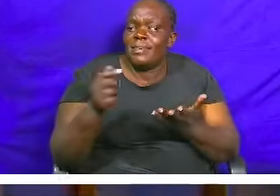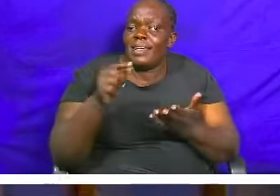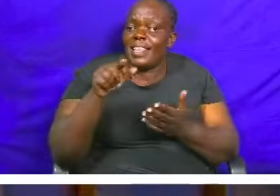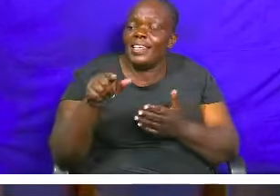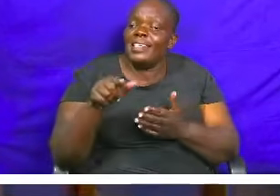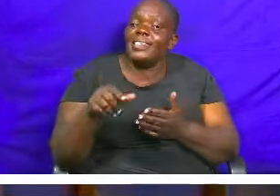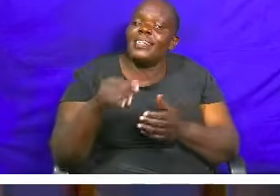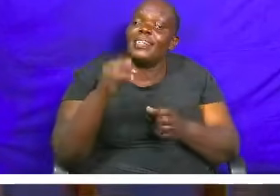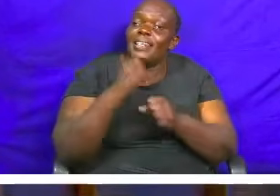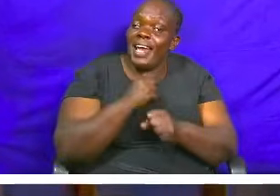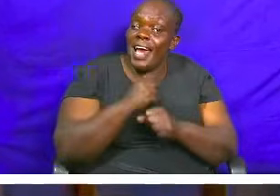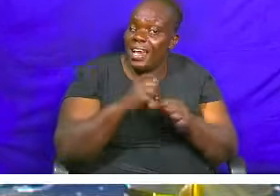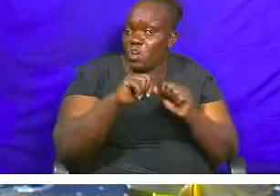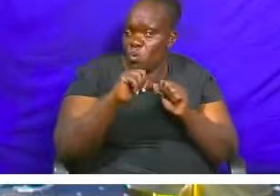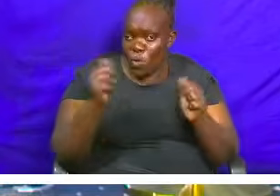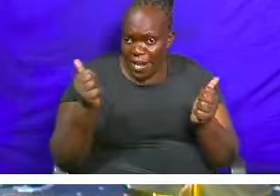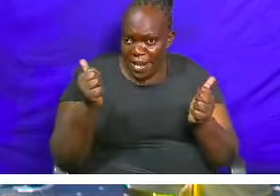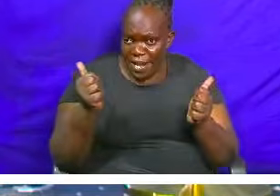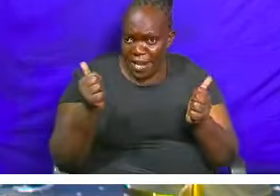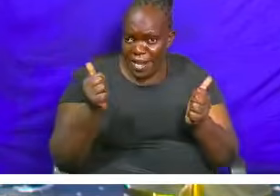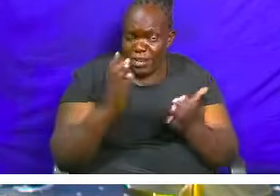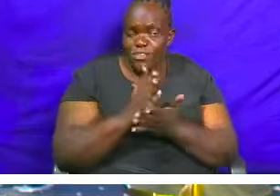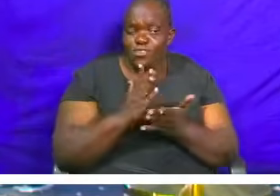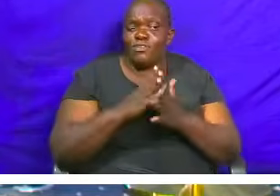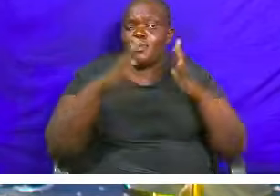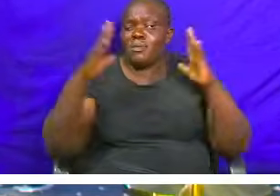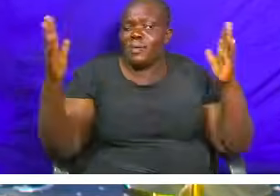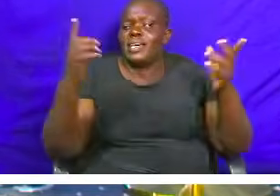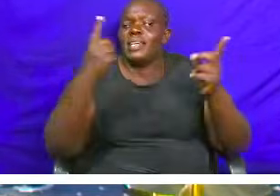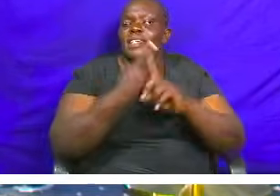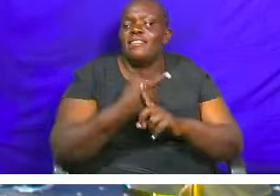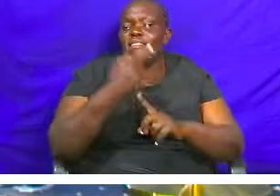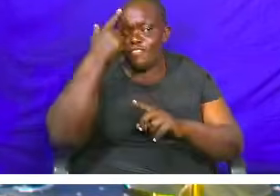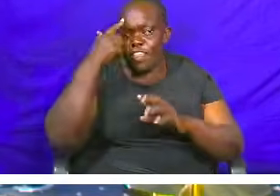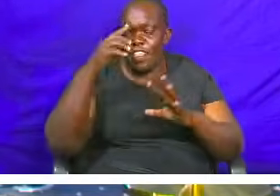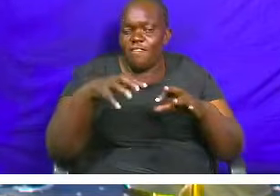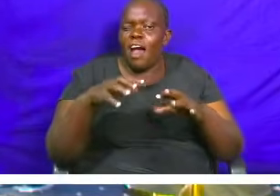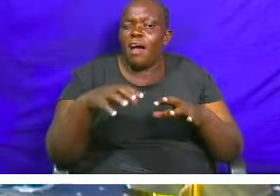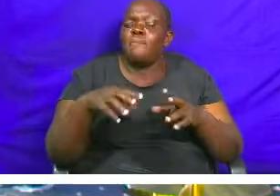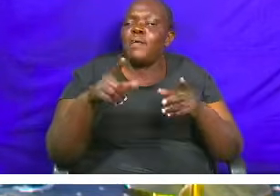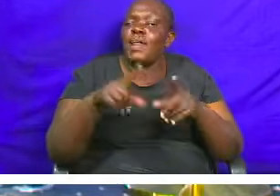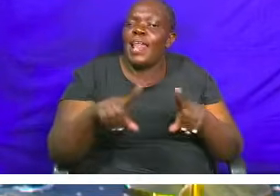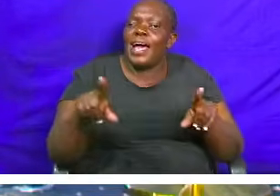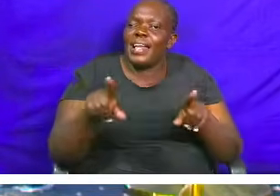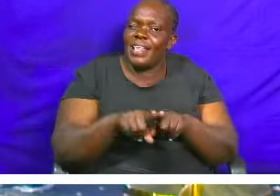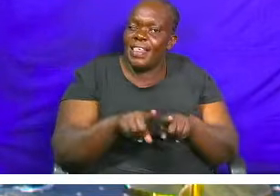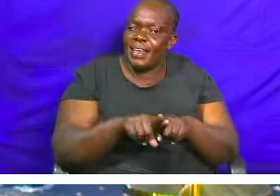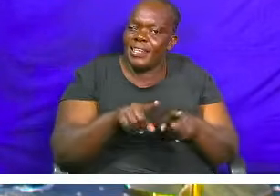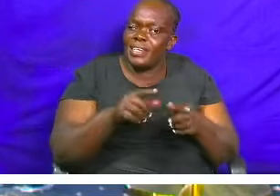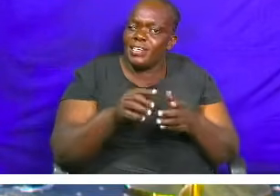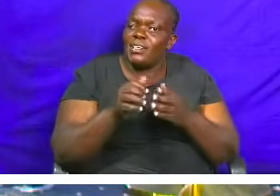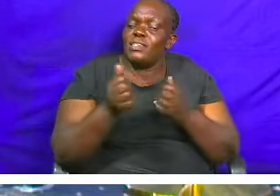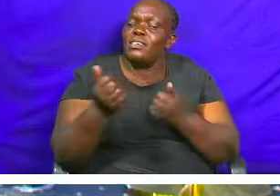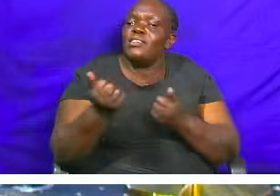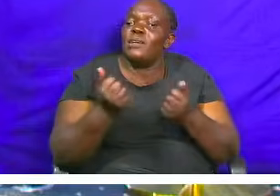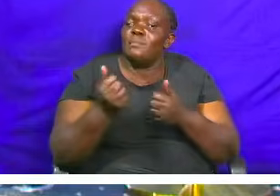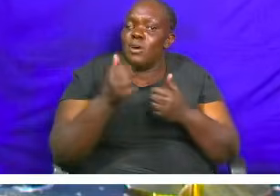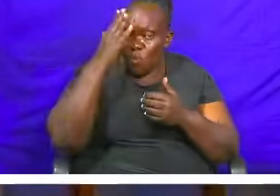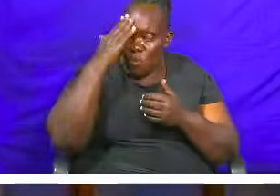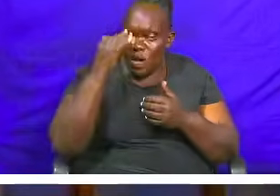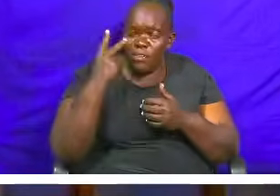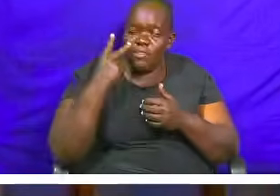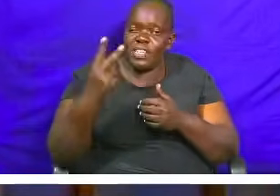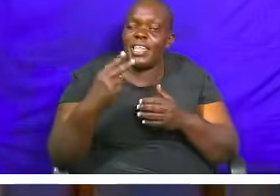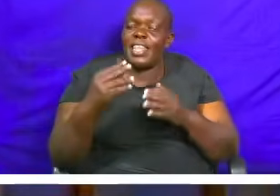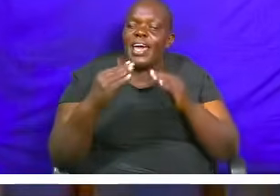actually done extremely well. That has a huge effect on the palm price, and that is the main driver of why you've seen the increase in